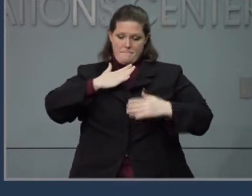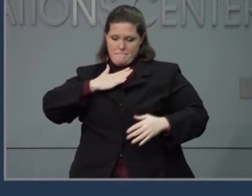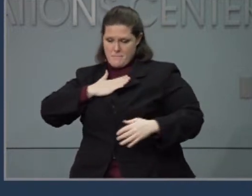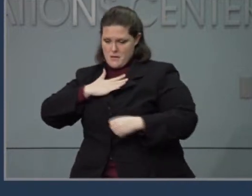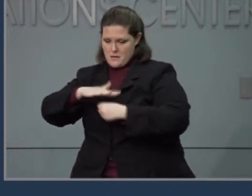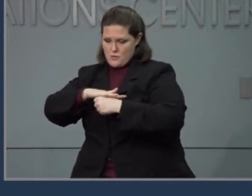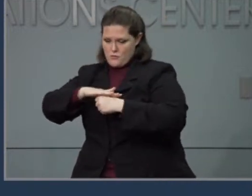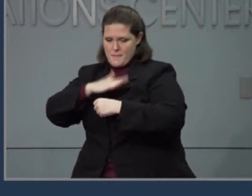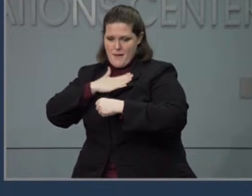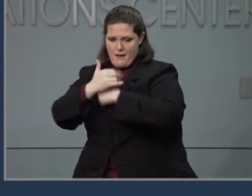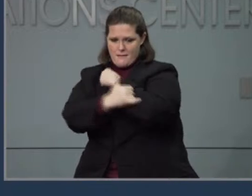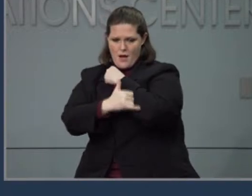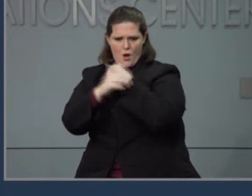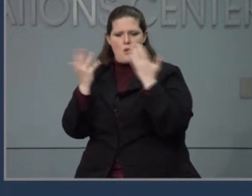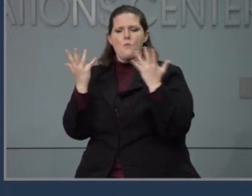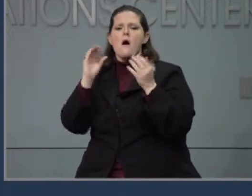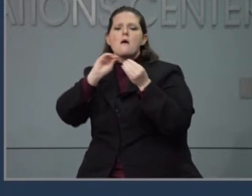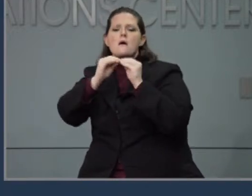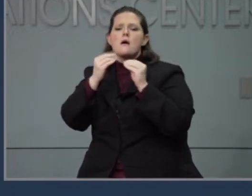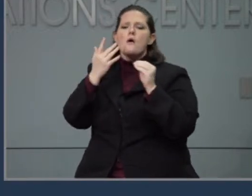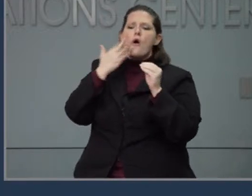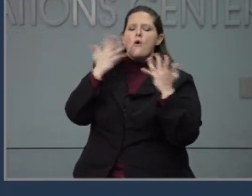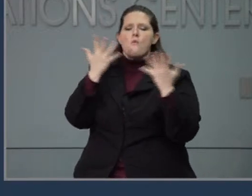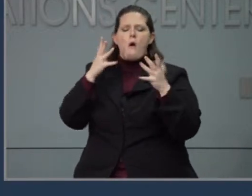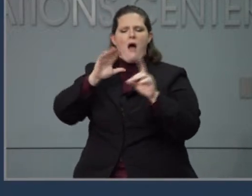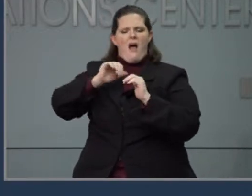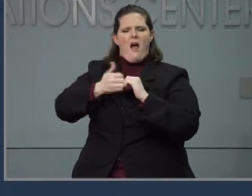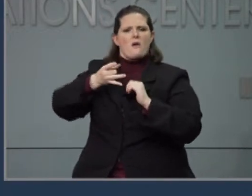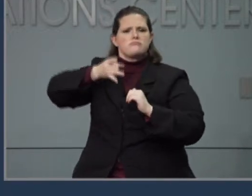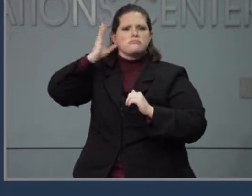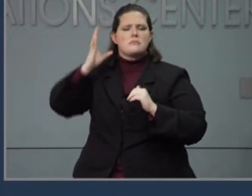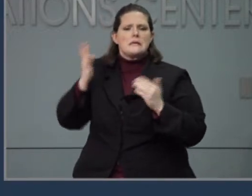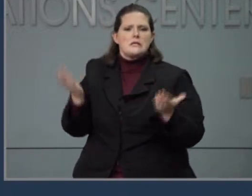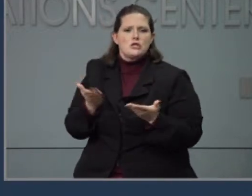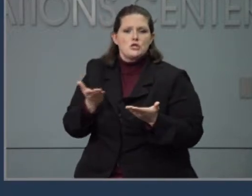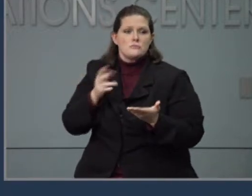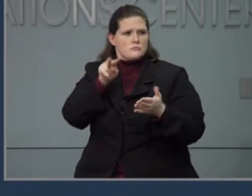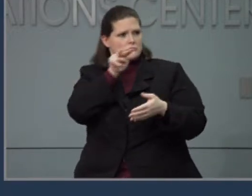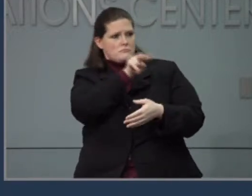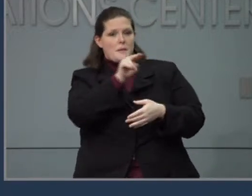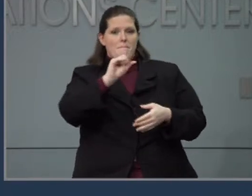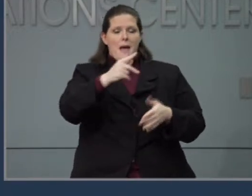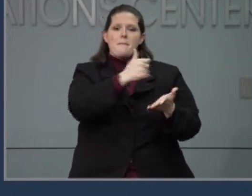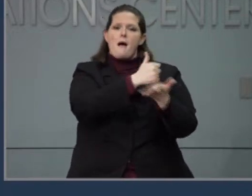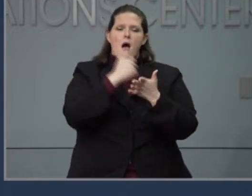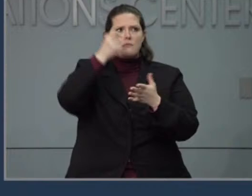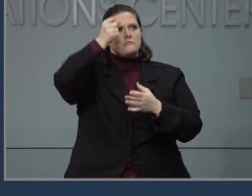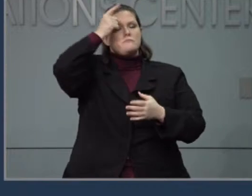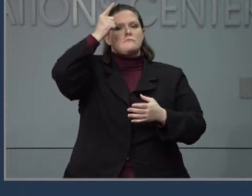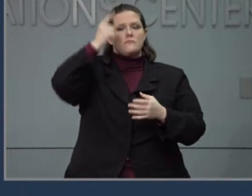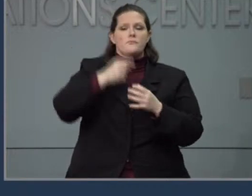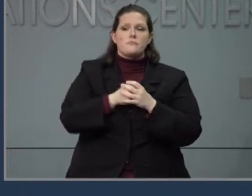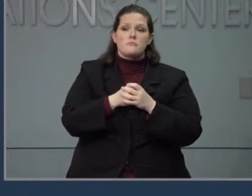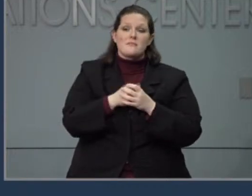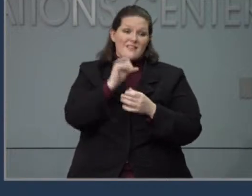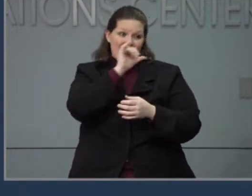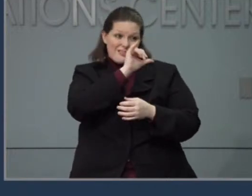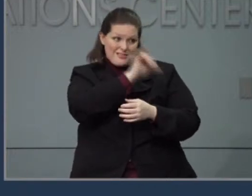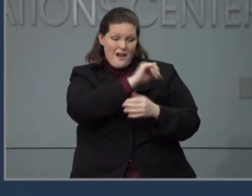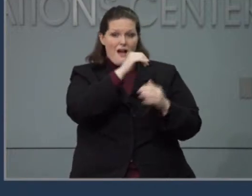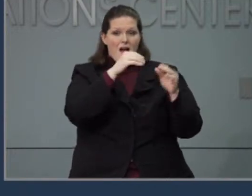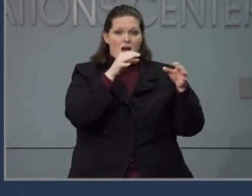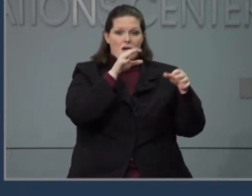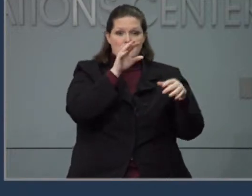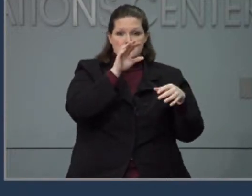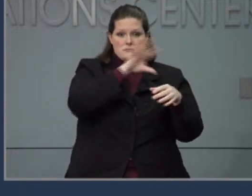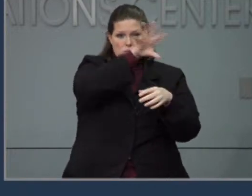doing. And it provides a list of actions, again, that individuals, businesses, community organizations, and public officials can take to slow the spread